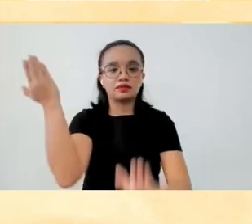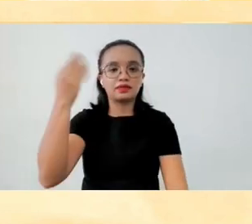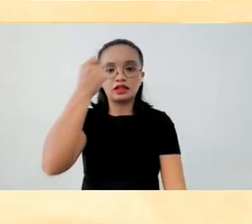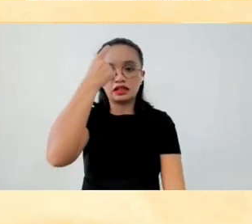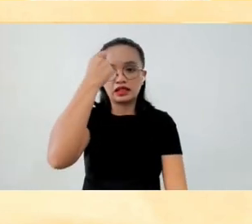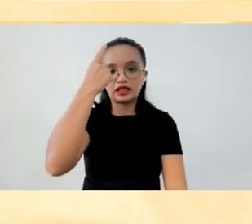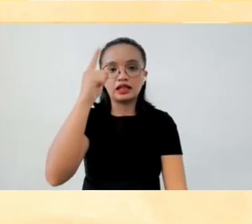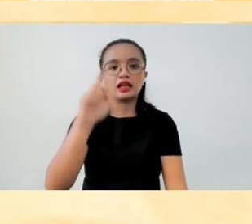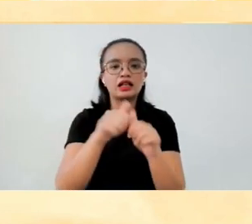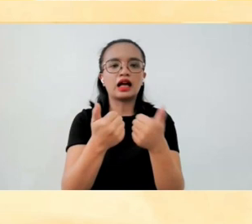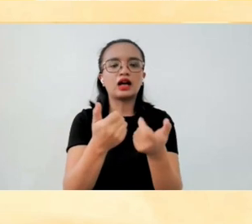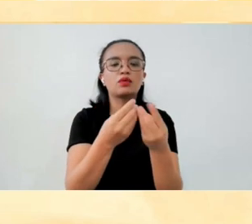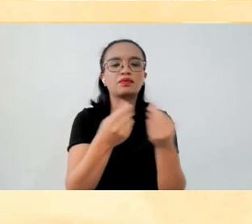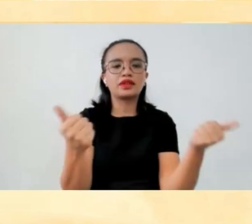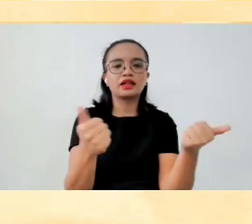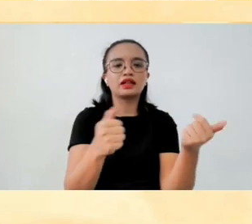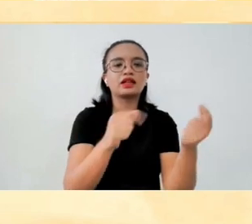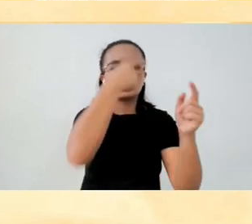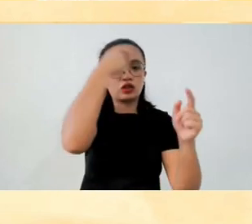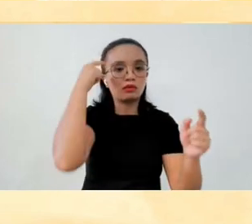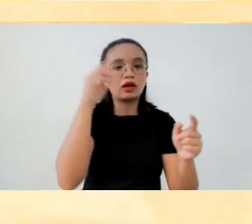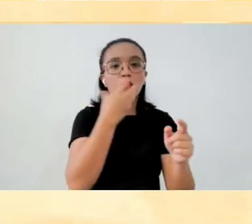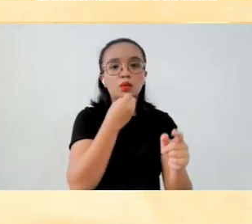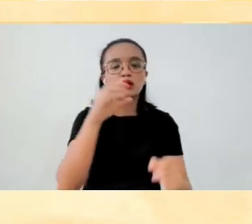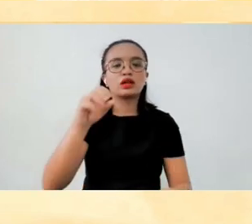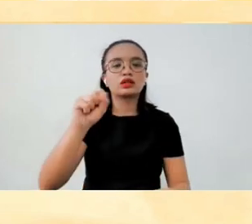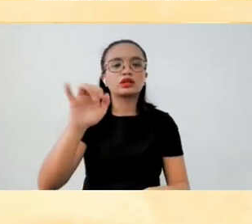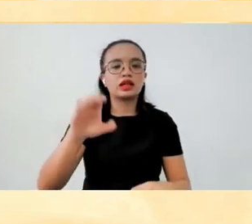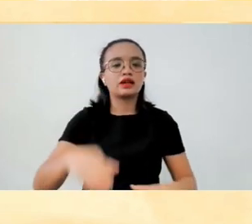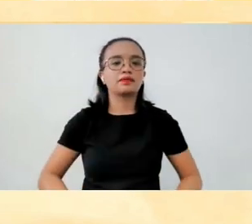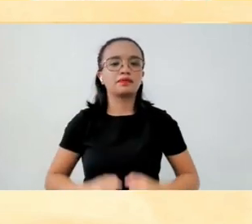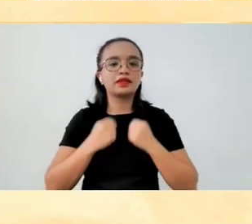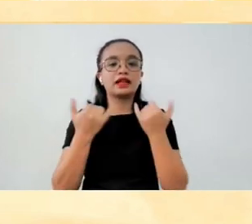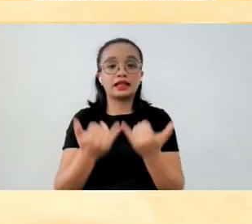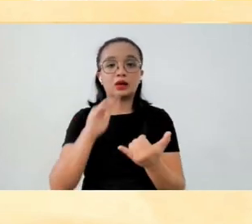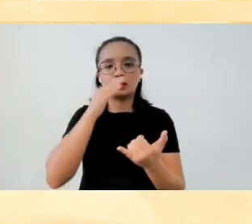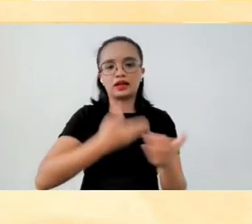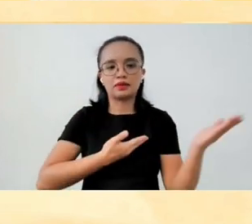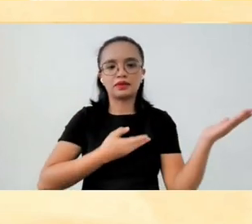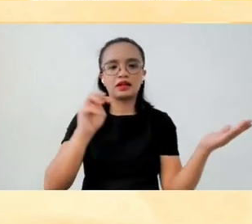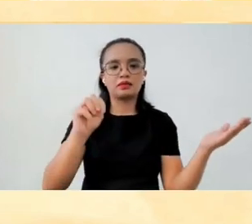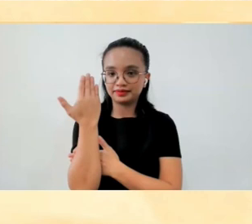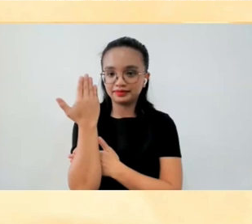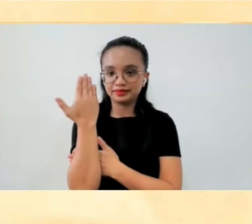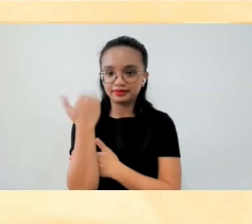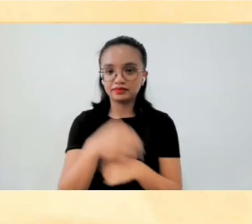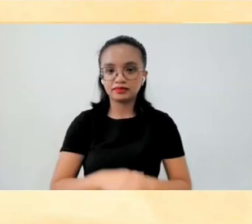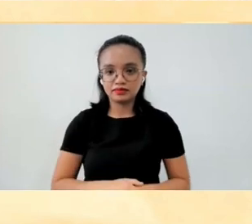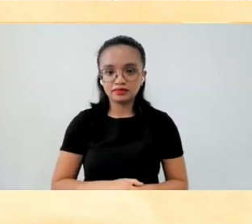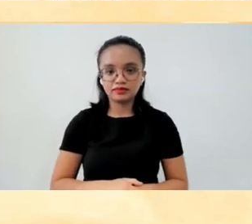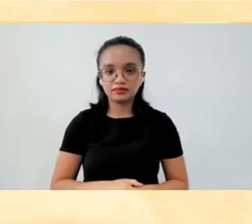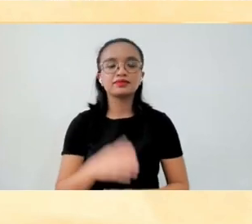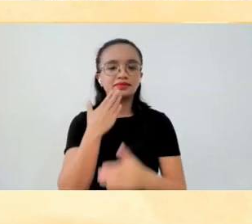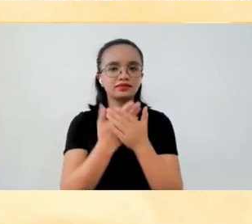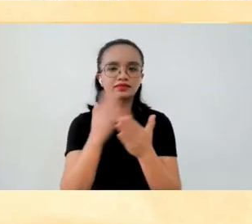of OSAIC survivors, let us all welcome Maria Caridad H. Taroja, PhD, RSI. Magandang umaga